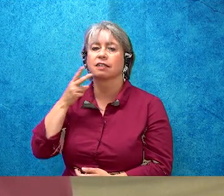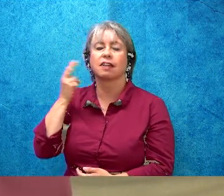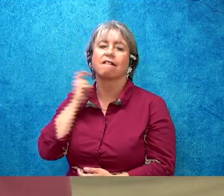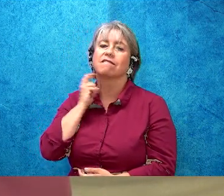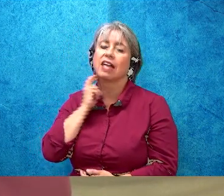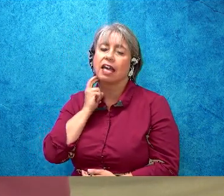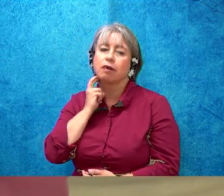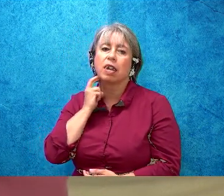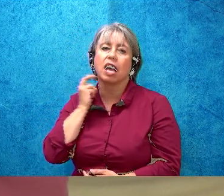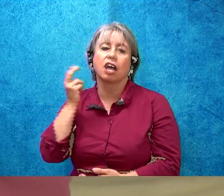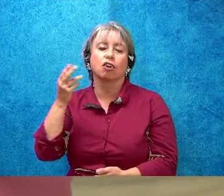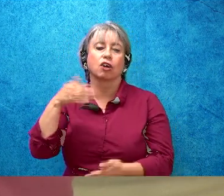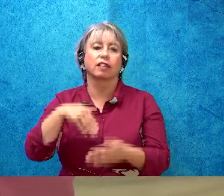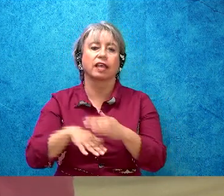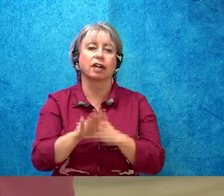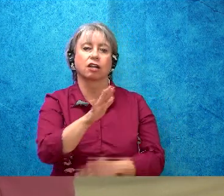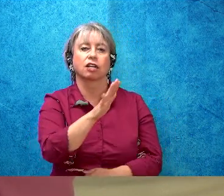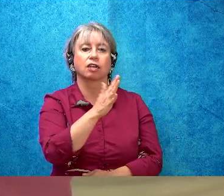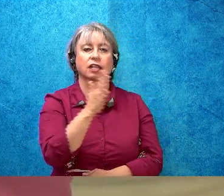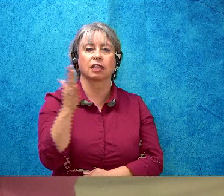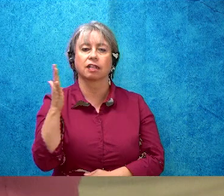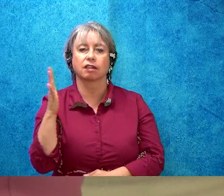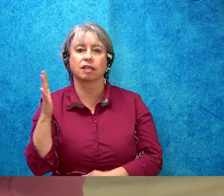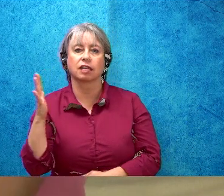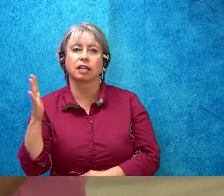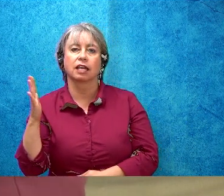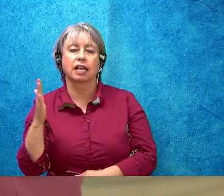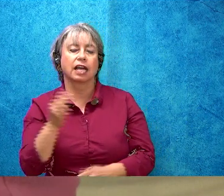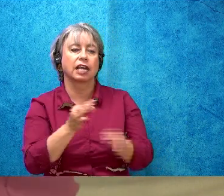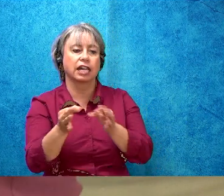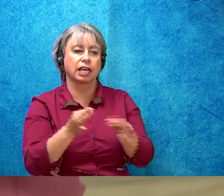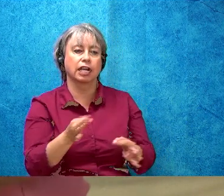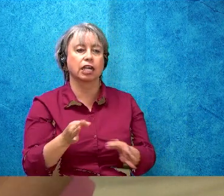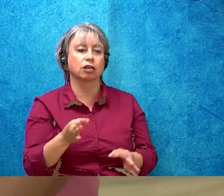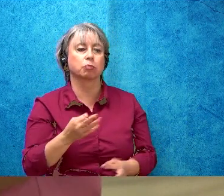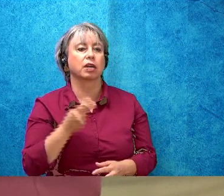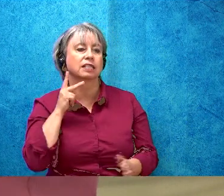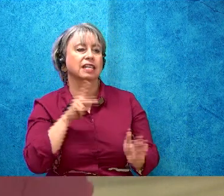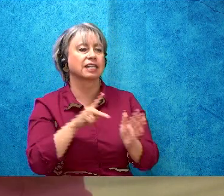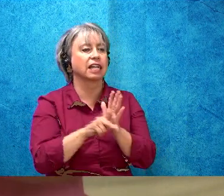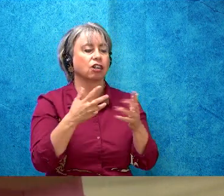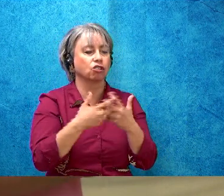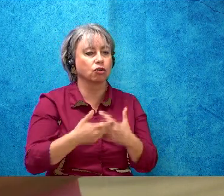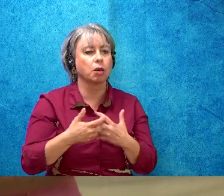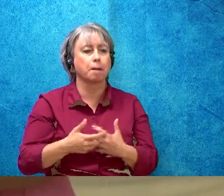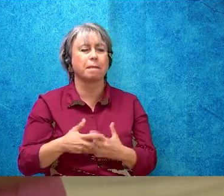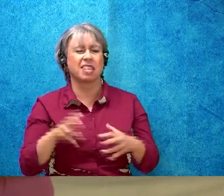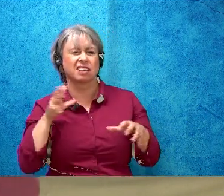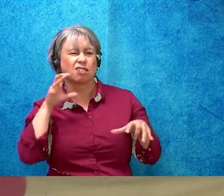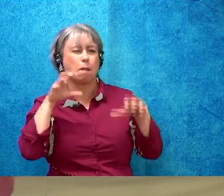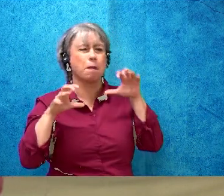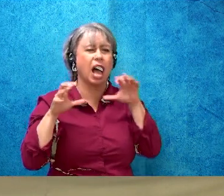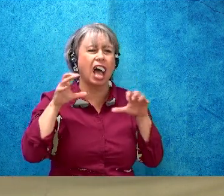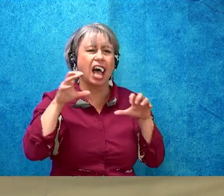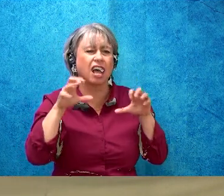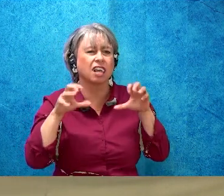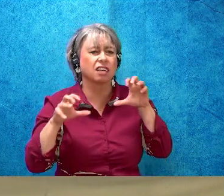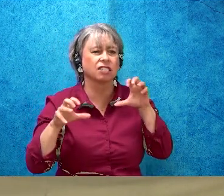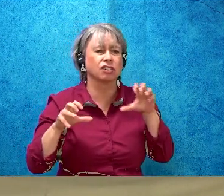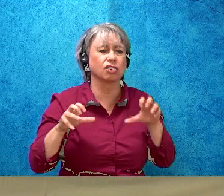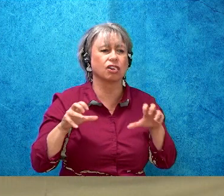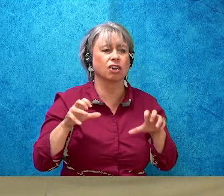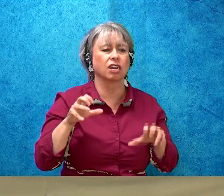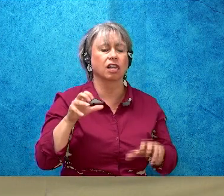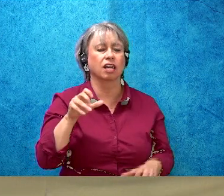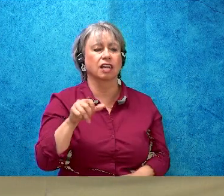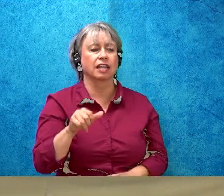little further, and he tells her what he is. He's a killing machine. He's a monster. And then he stands in the light, and she gets